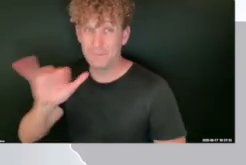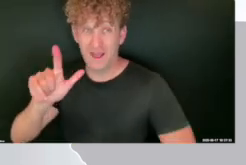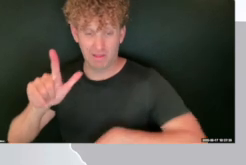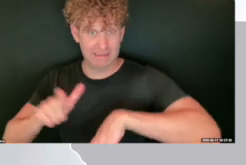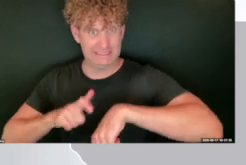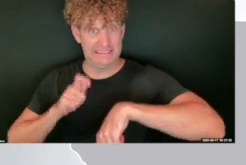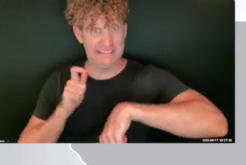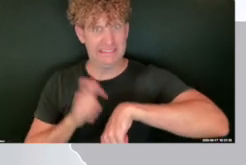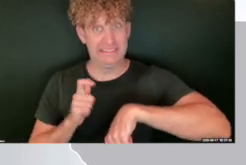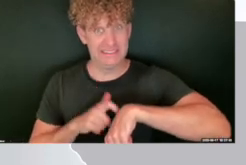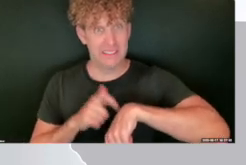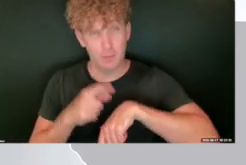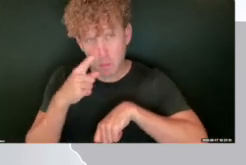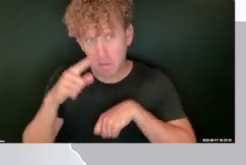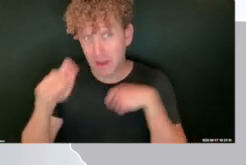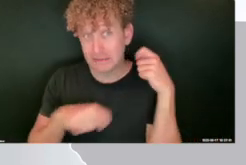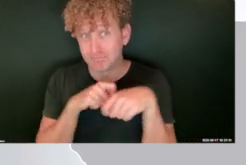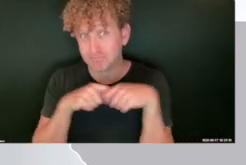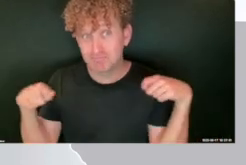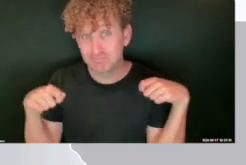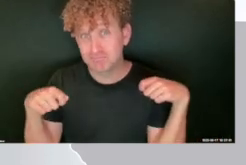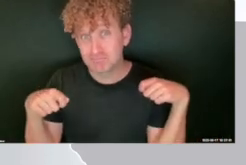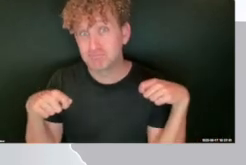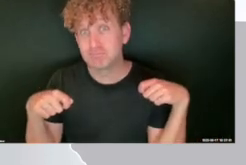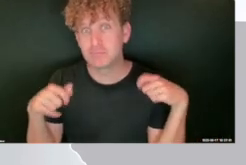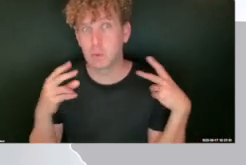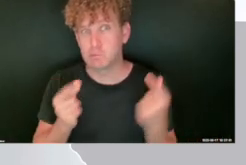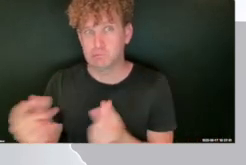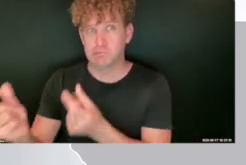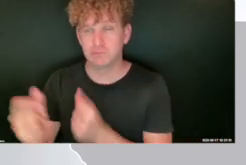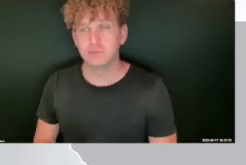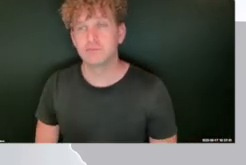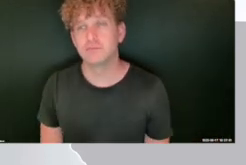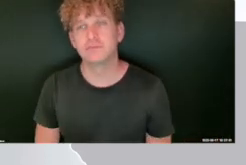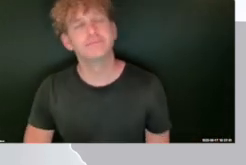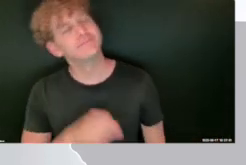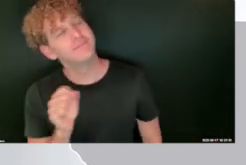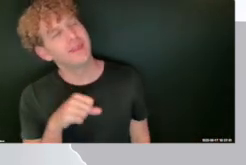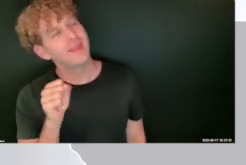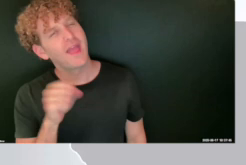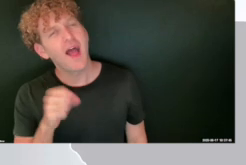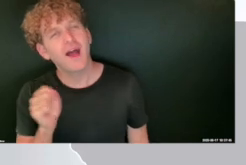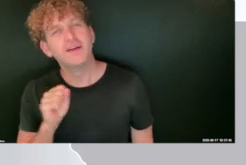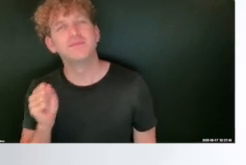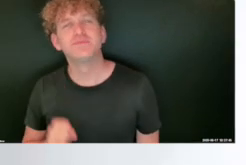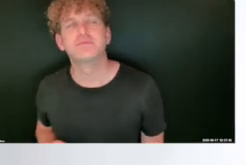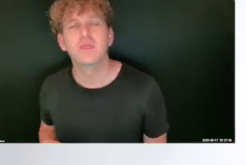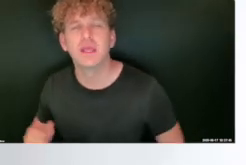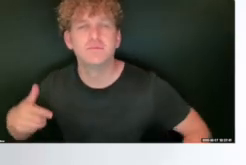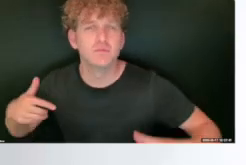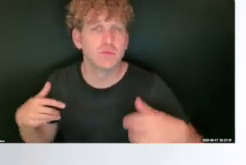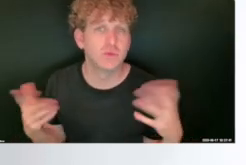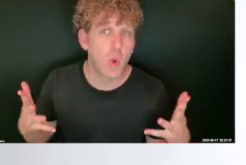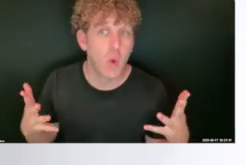will be similar to the rollout of DCAP, and will follow that expansion pathway.